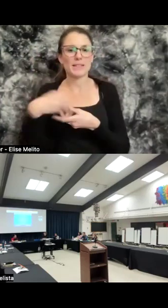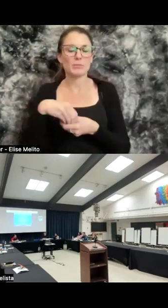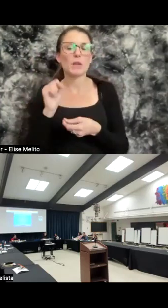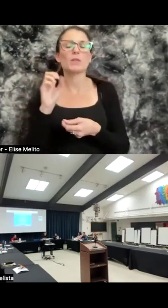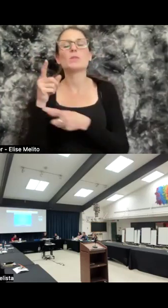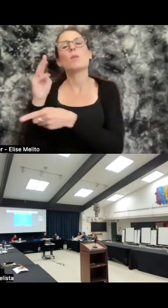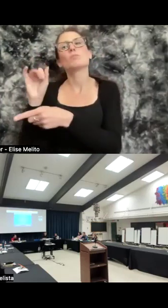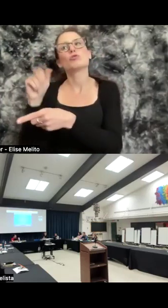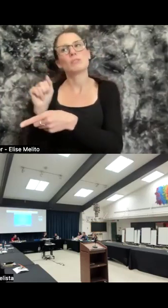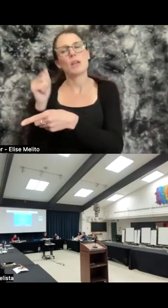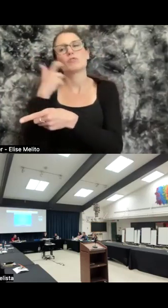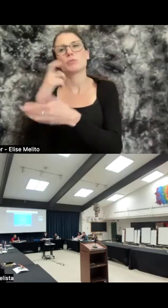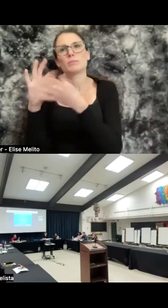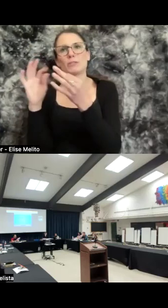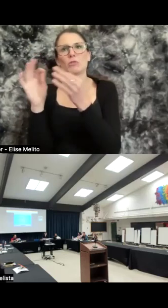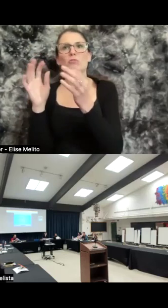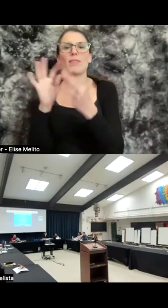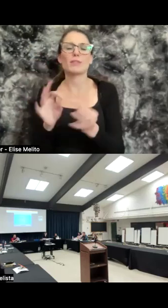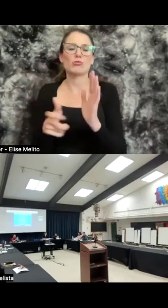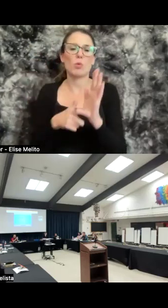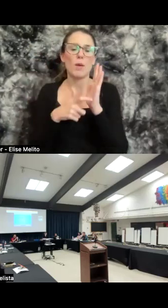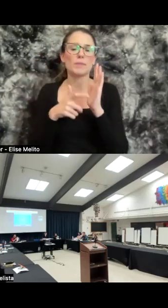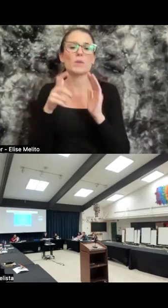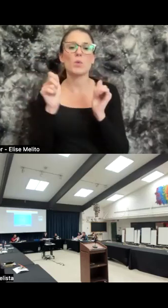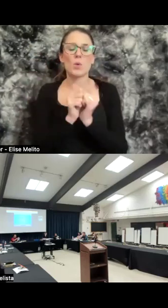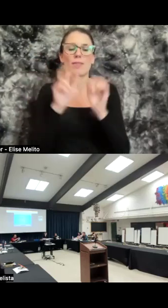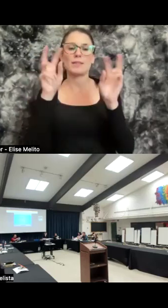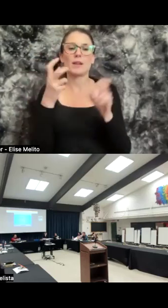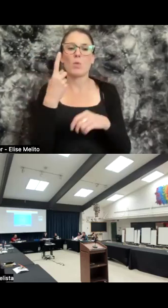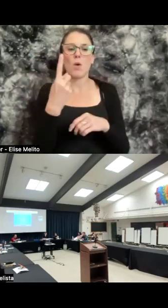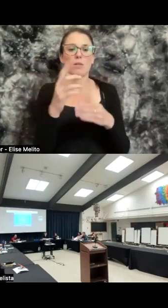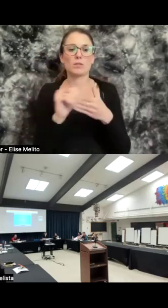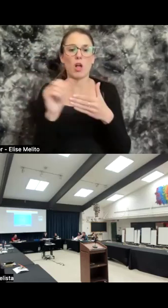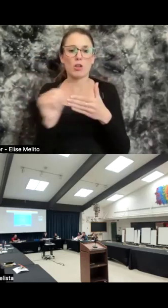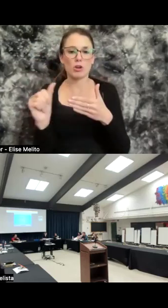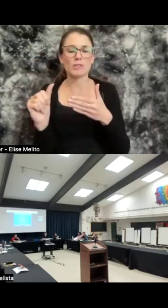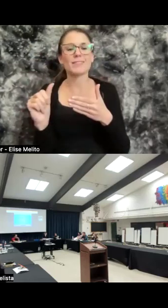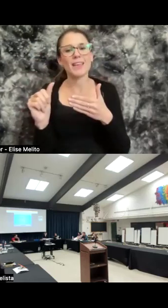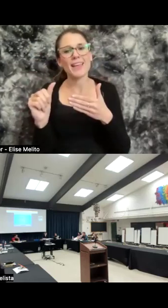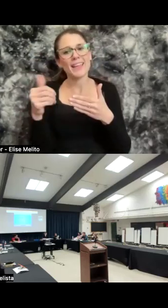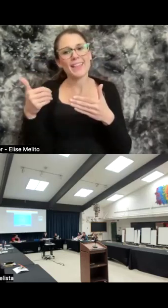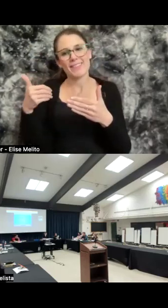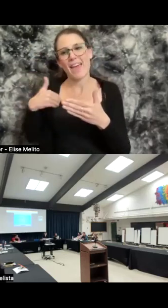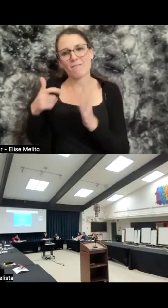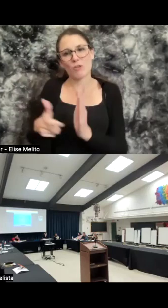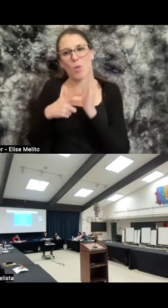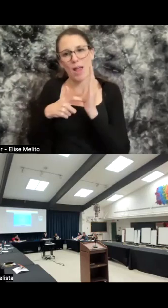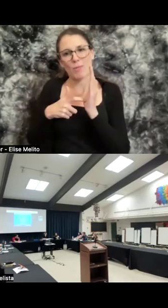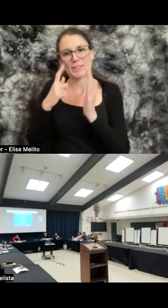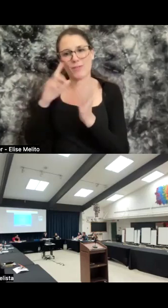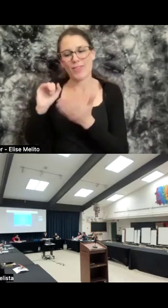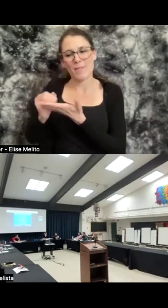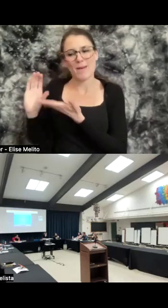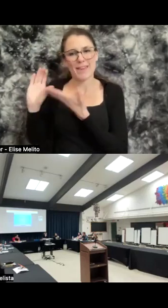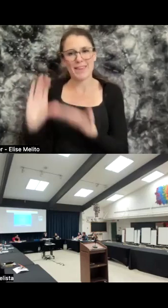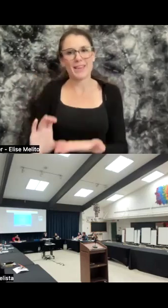Maria mentioned about mandates, with Title I dollars comes requirements. And so one of those